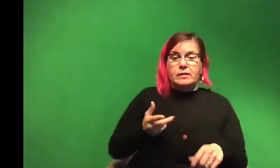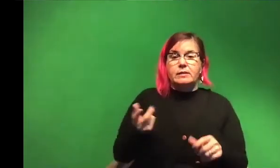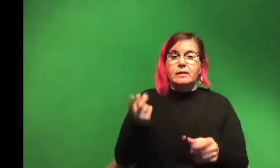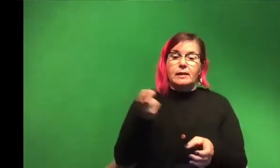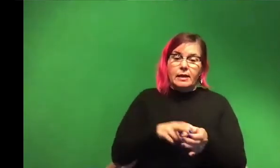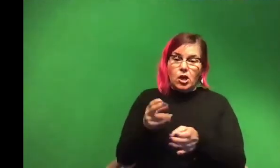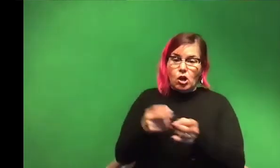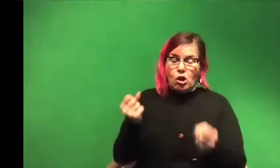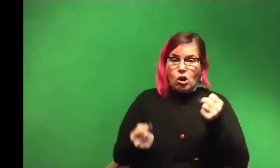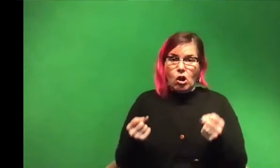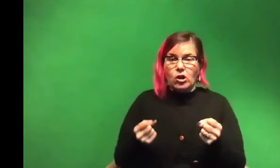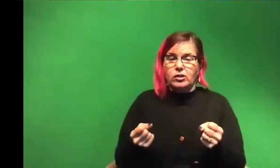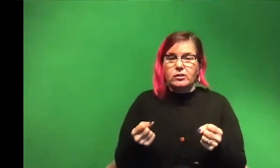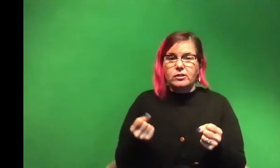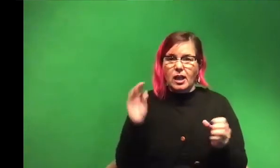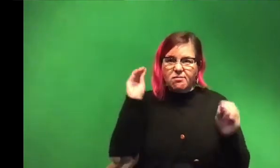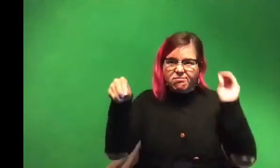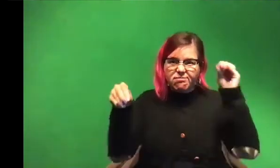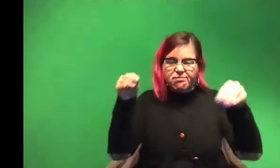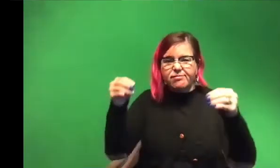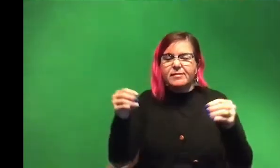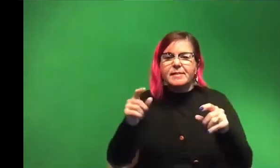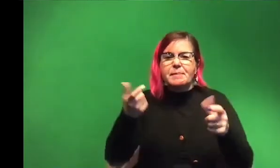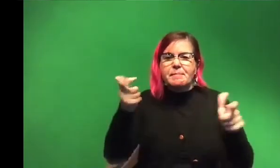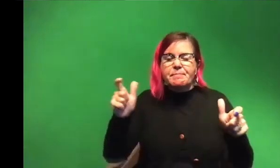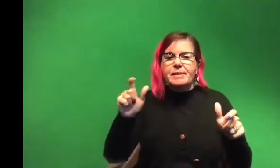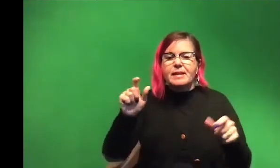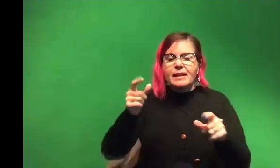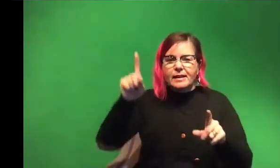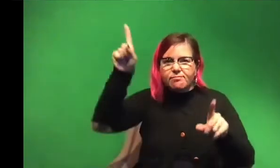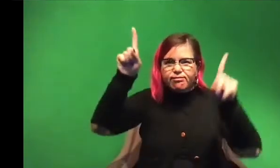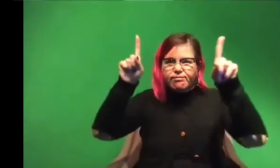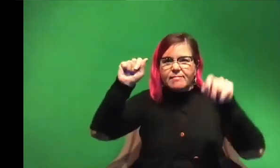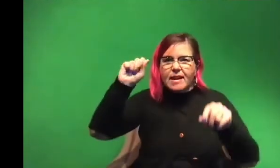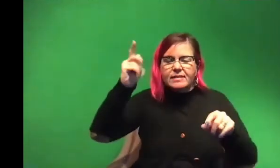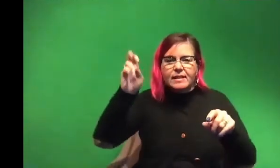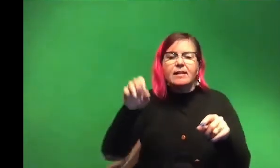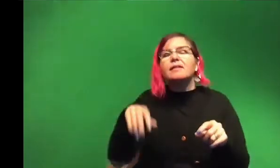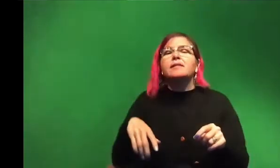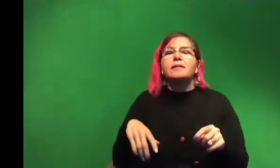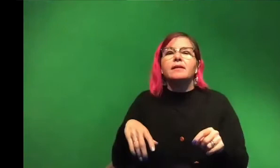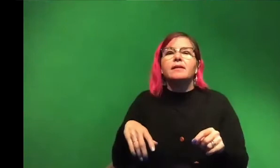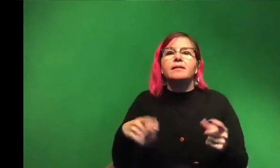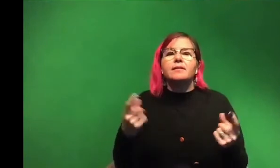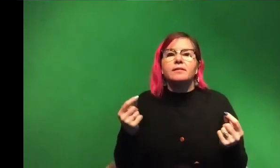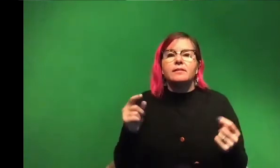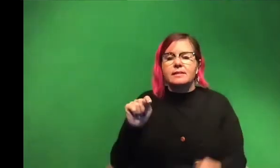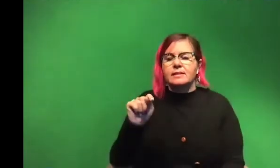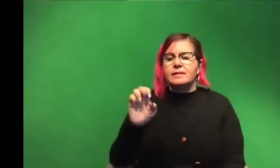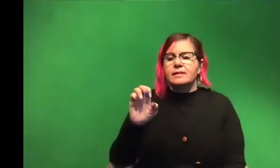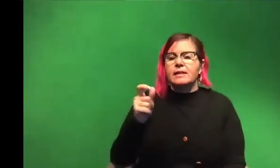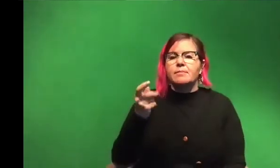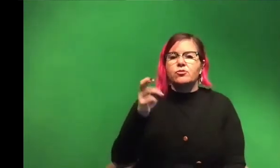Our cars were like rigged up with these big like antenna looking things sticking out the top. And we did something called telemetry, which is basically